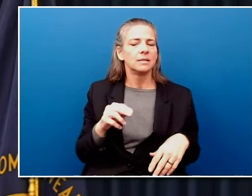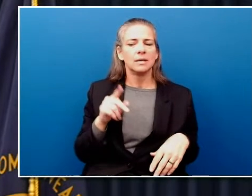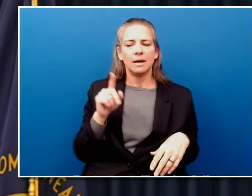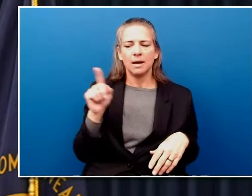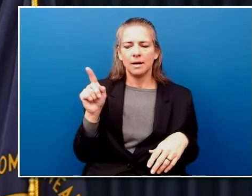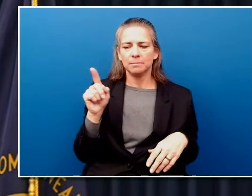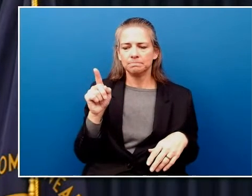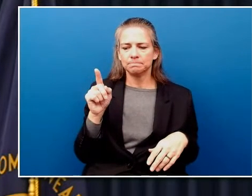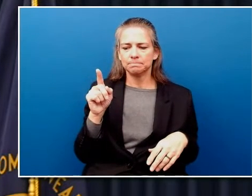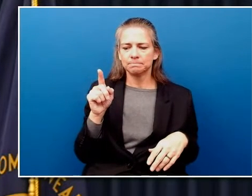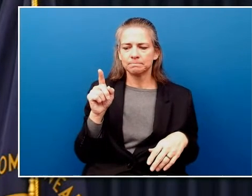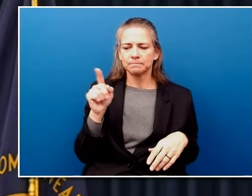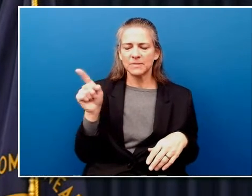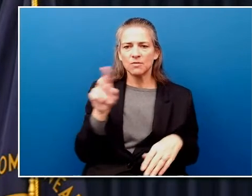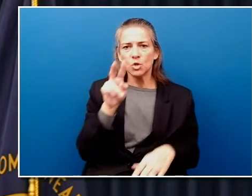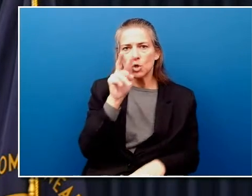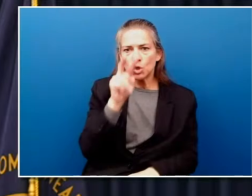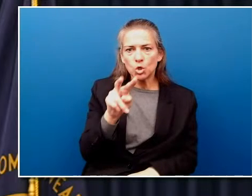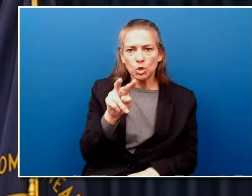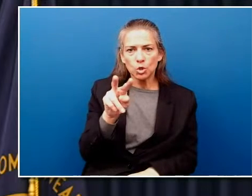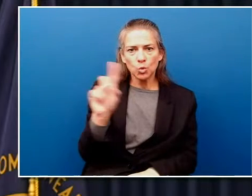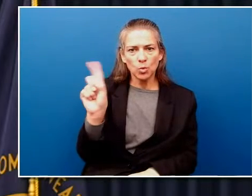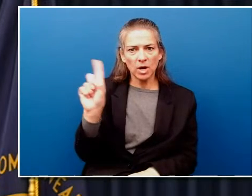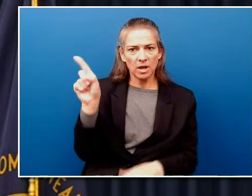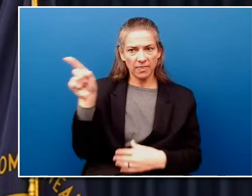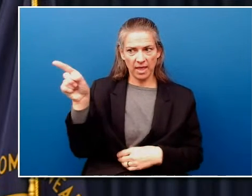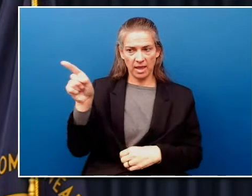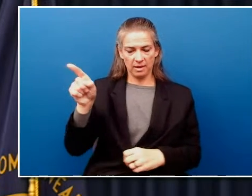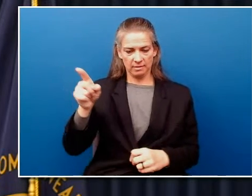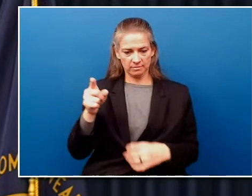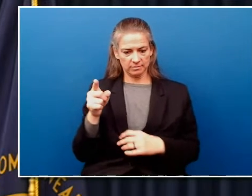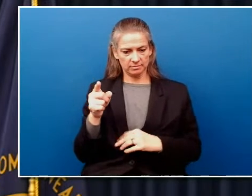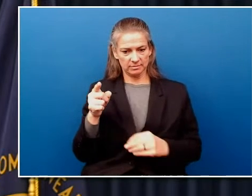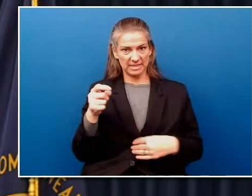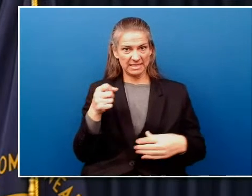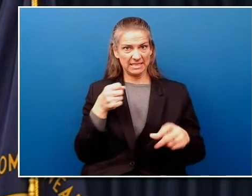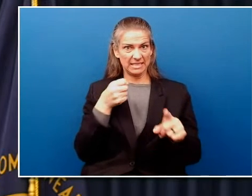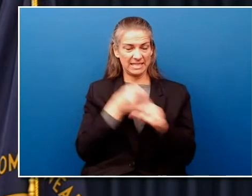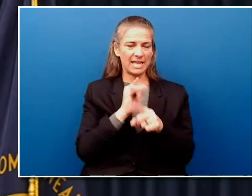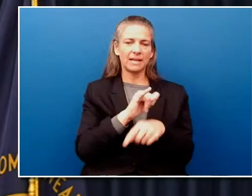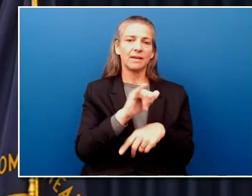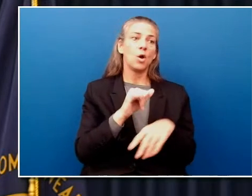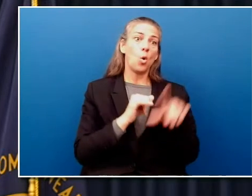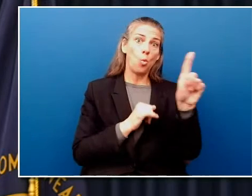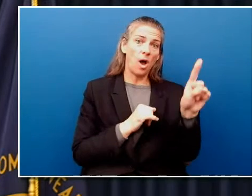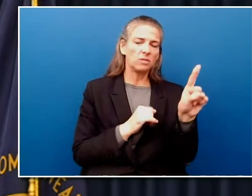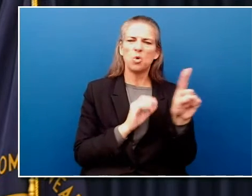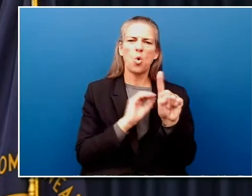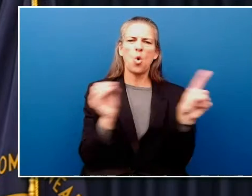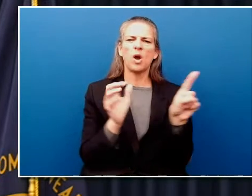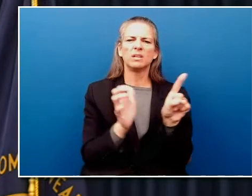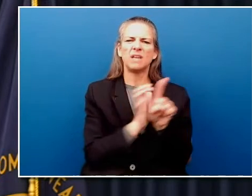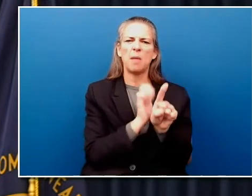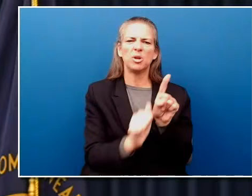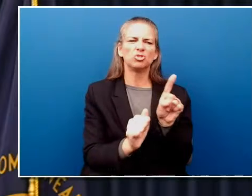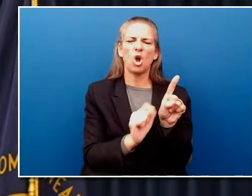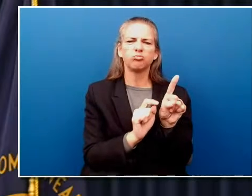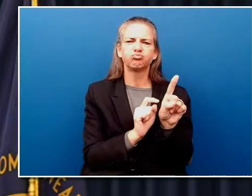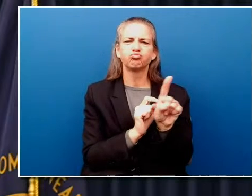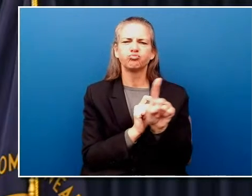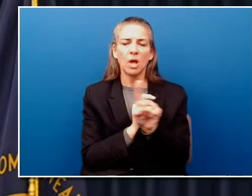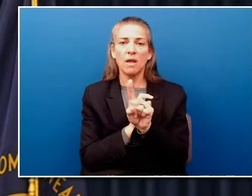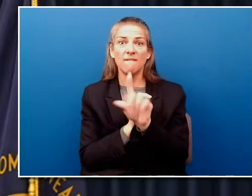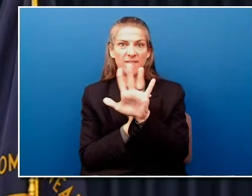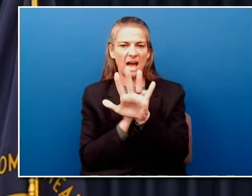you go through an area that's been hit 1 through 5. 1 is no damage and 5 is totaled. We don't have as many on the